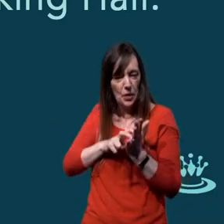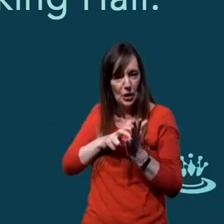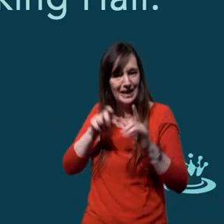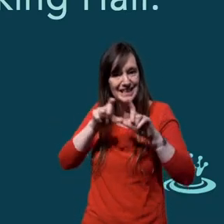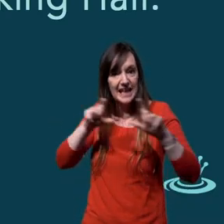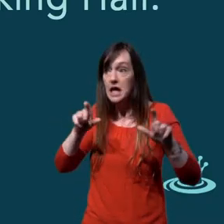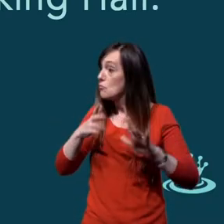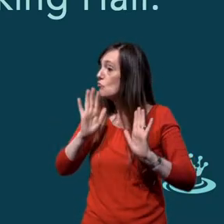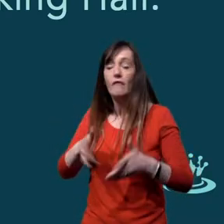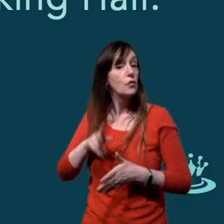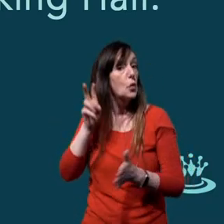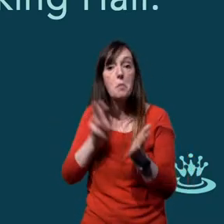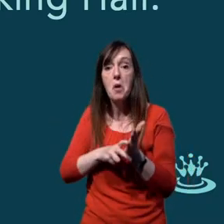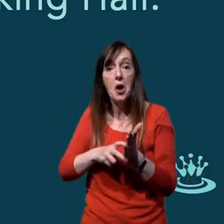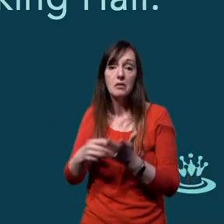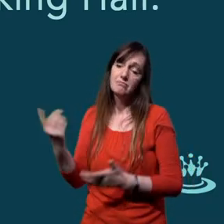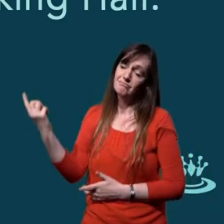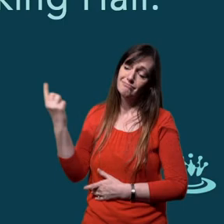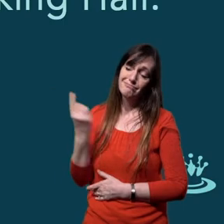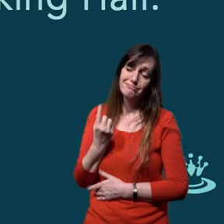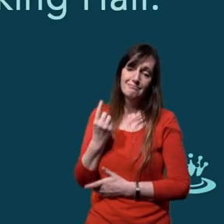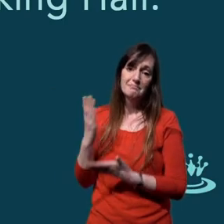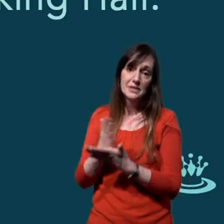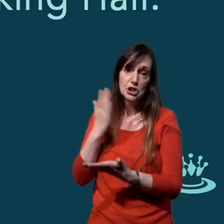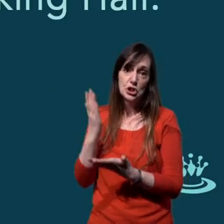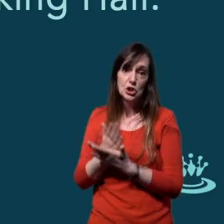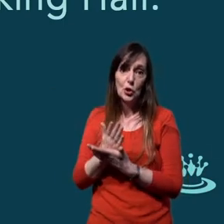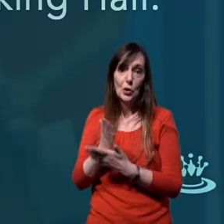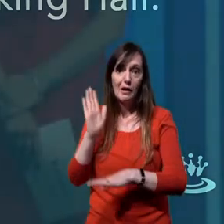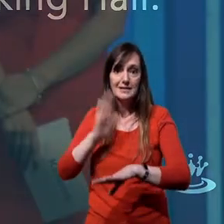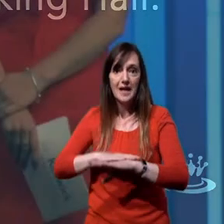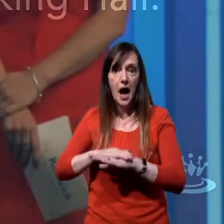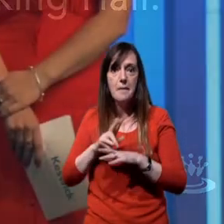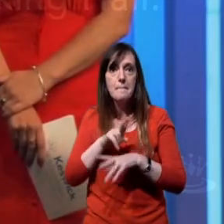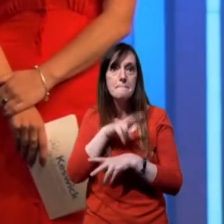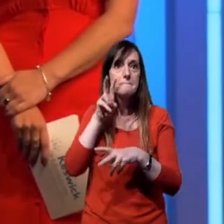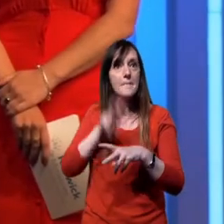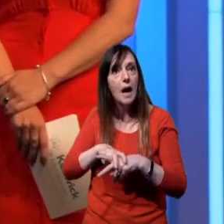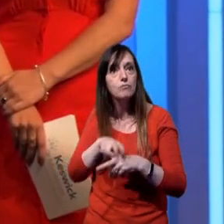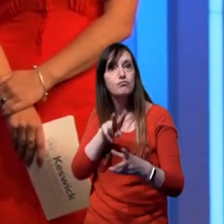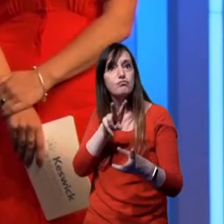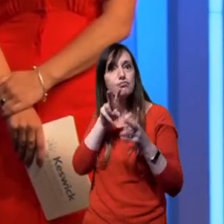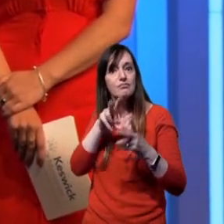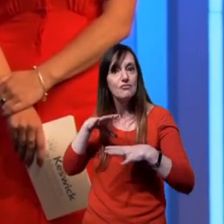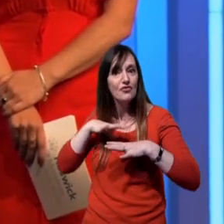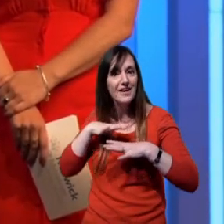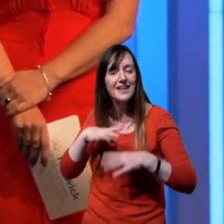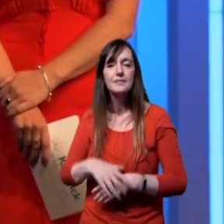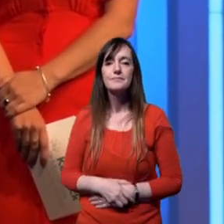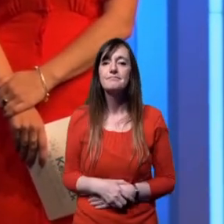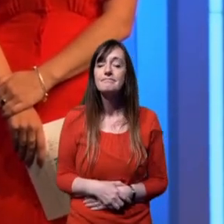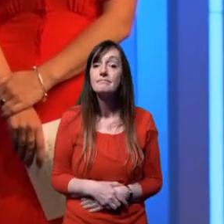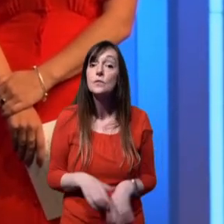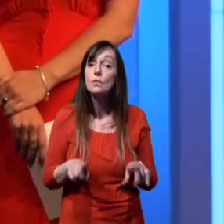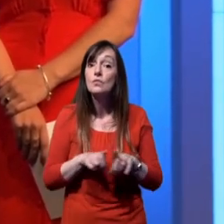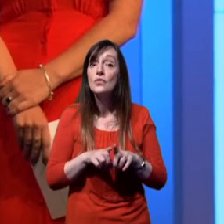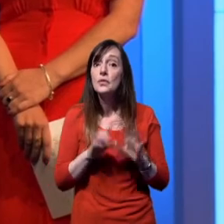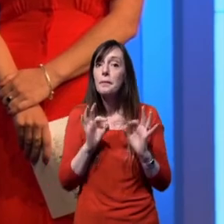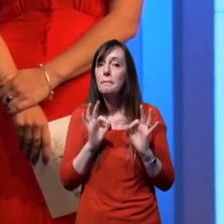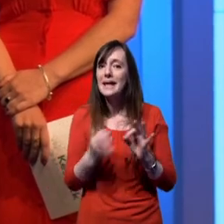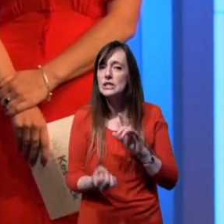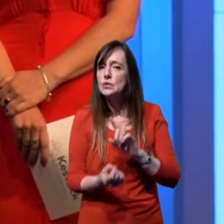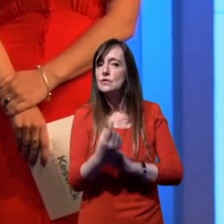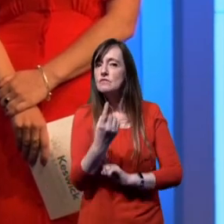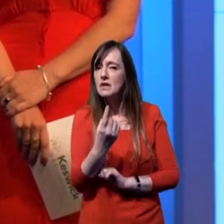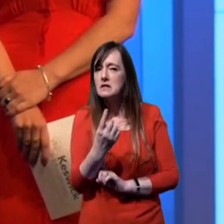needed. Just come along. Make sure you are here. This year, we are also holding a special event for the